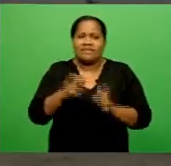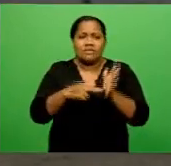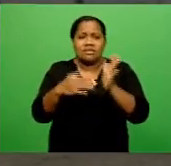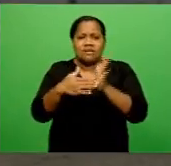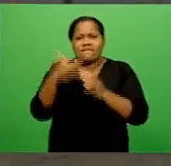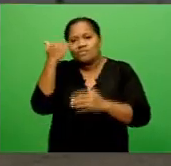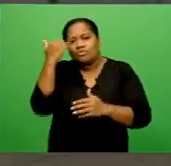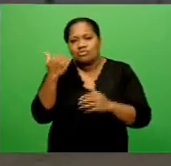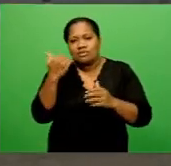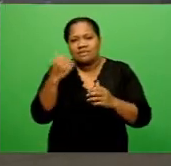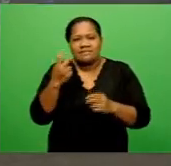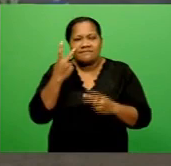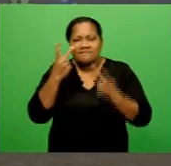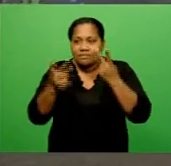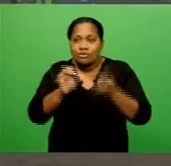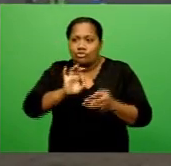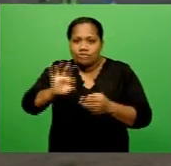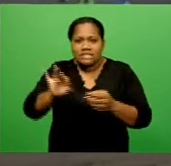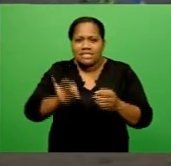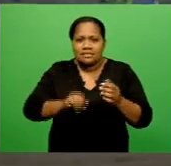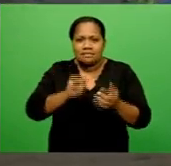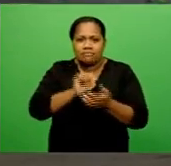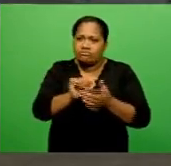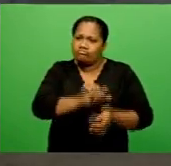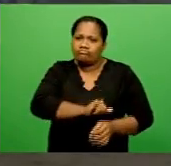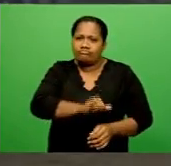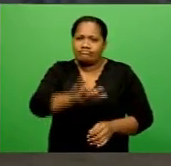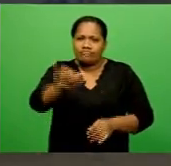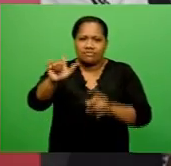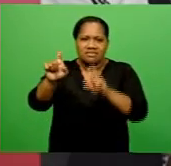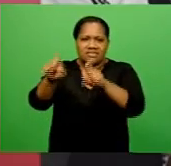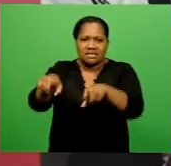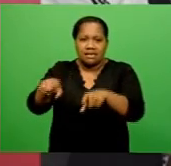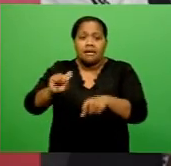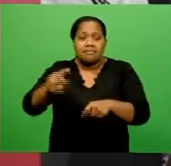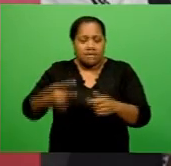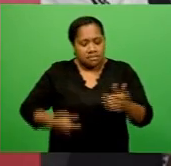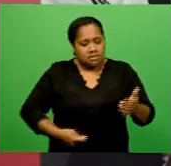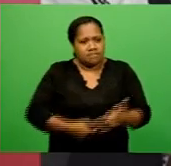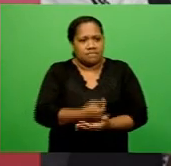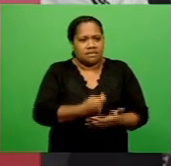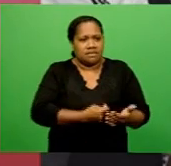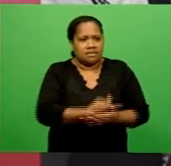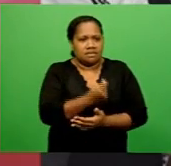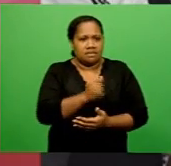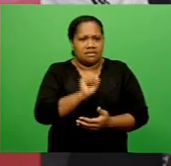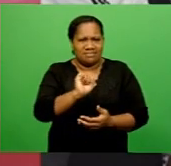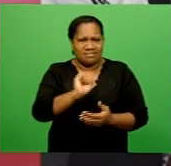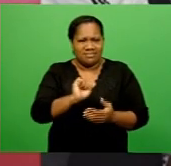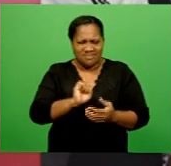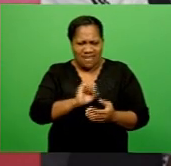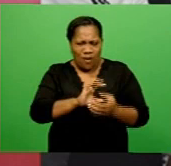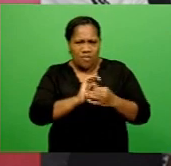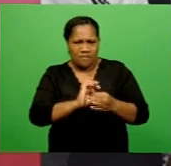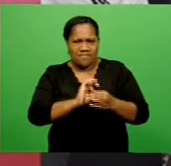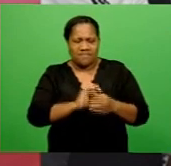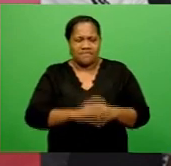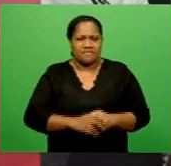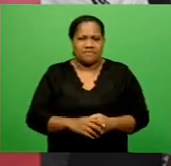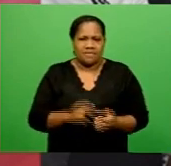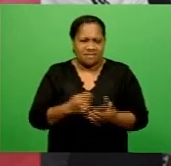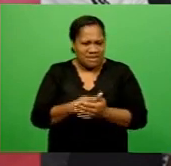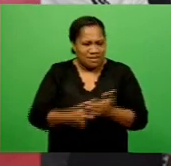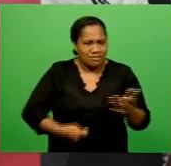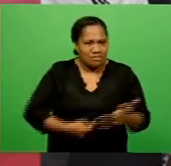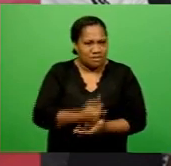moved permanently. But more importantly, he's still to be paid his dues. My withdrawal was done last year on the basis that